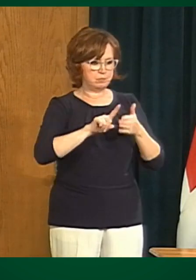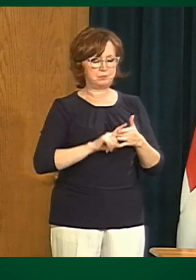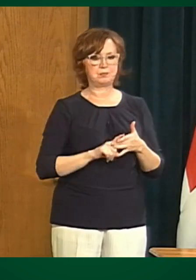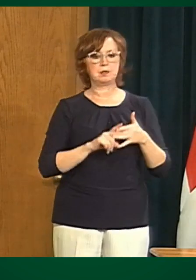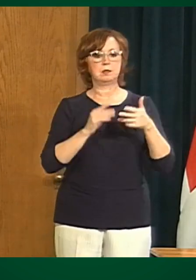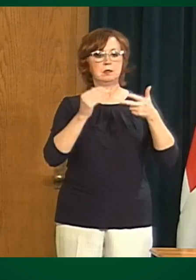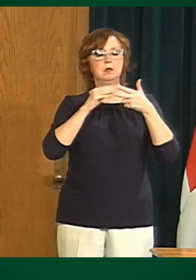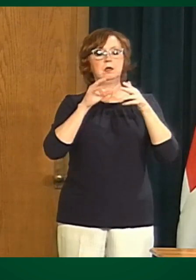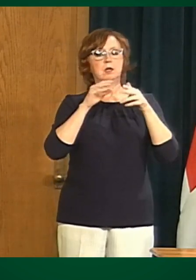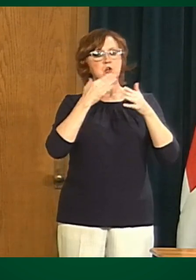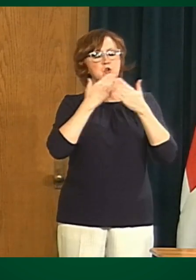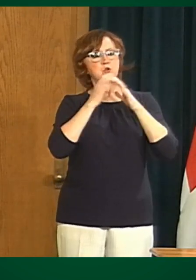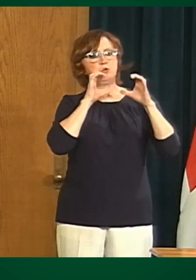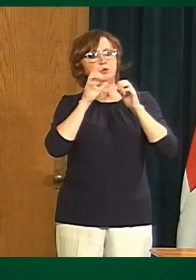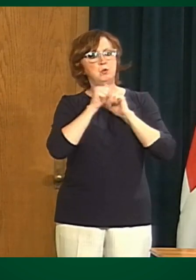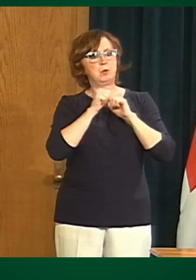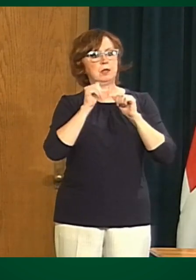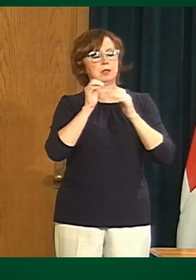Loche for